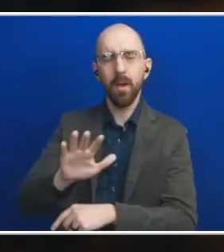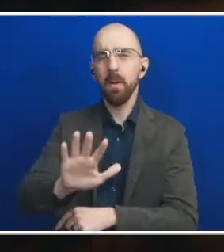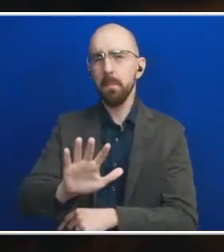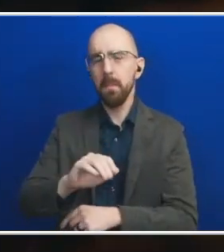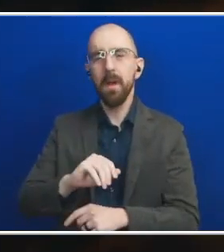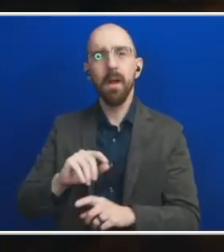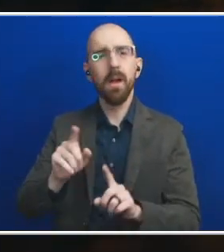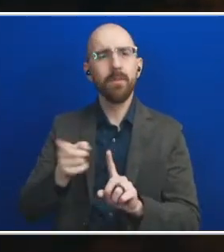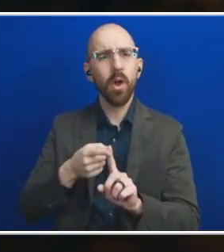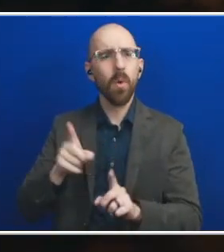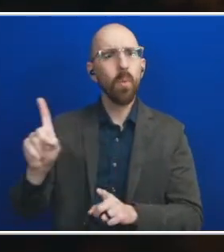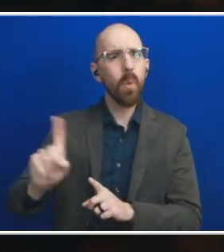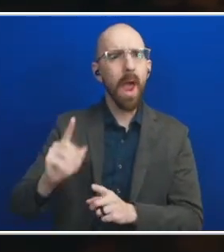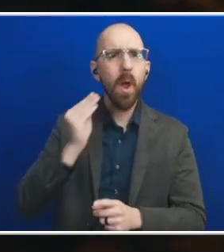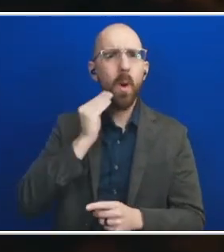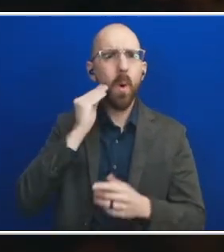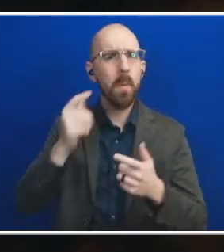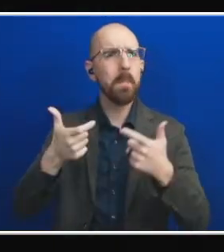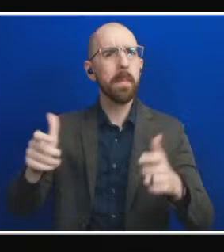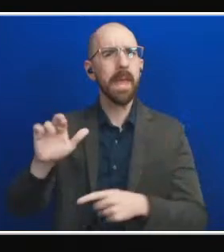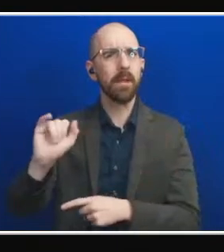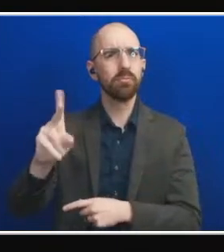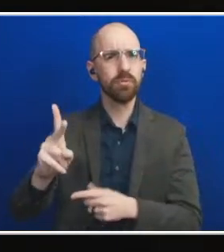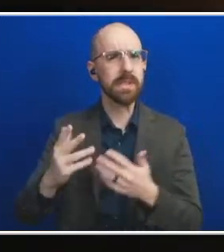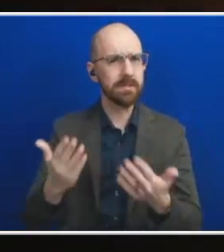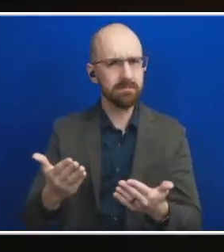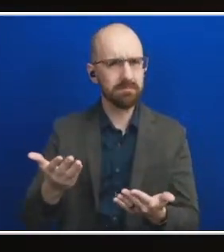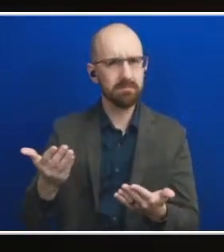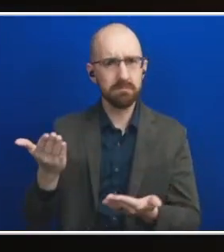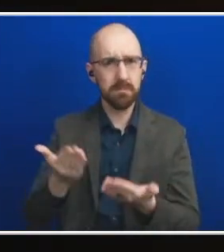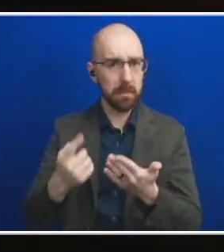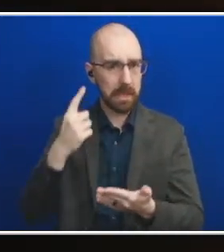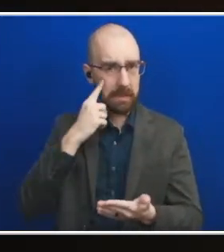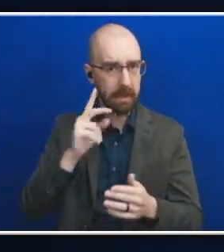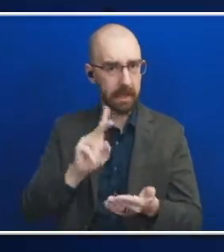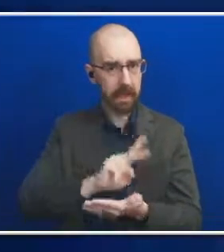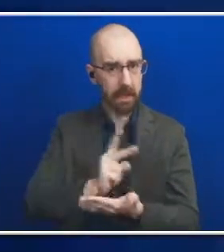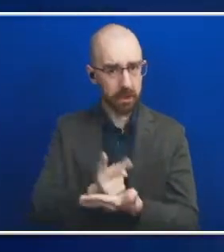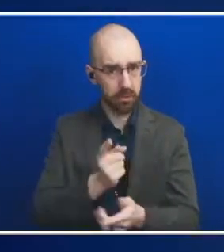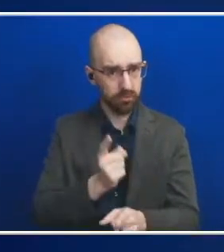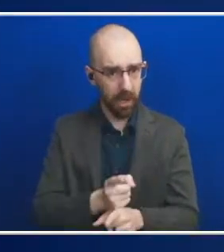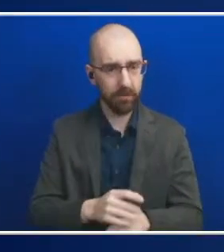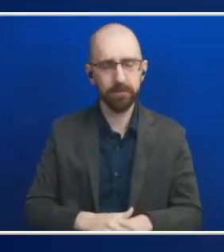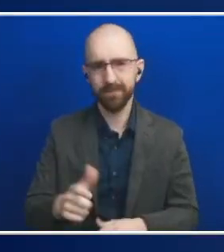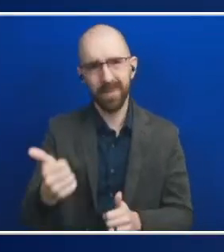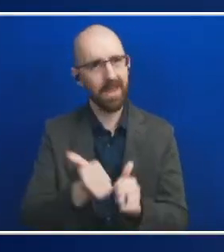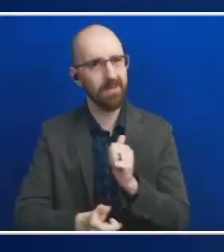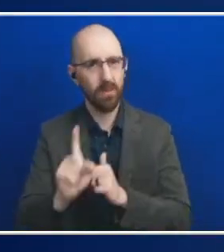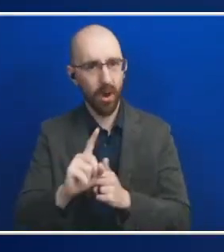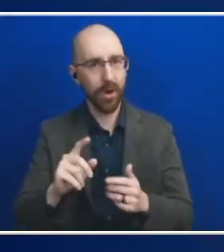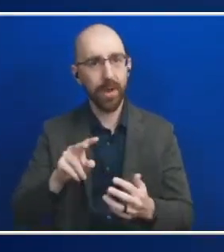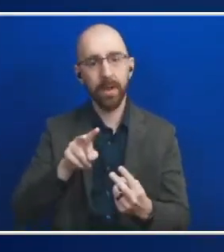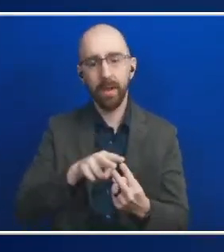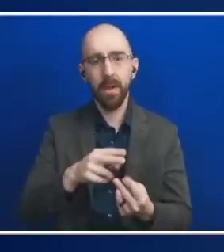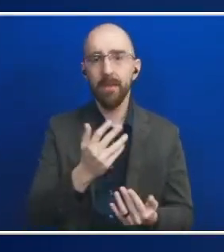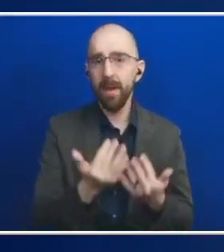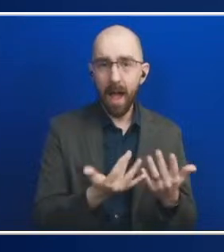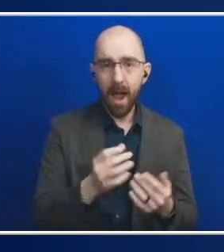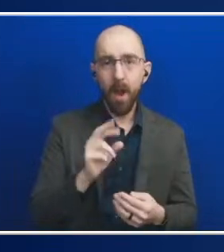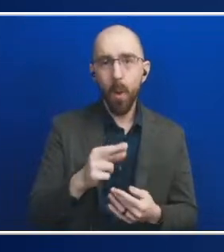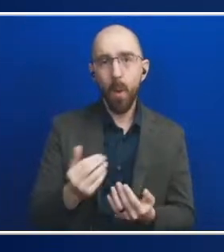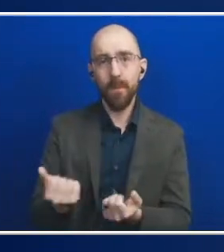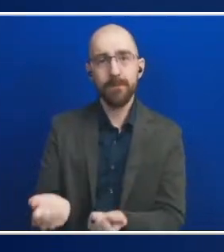home is the biggest risk? I mean, one might think the kitchen. I mean, everywhere there is either fire or flame or